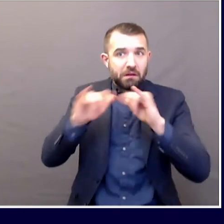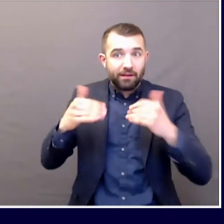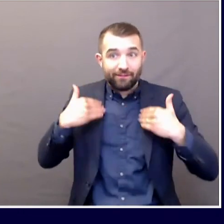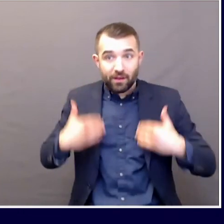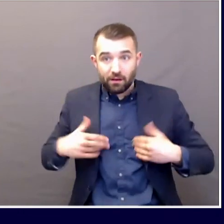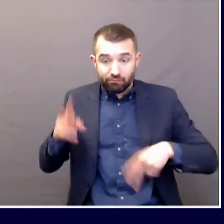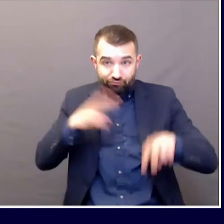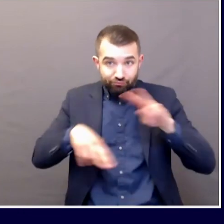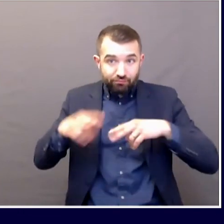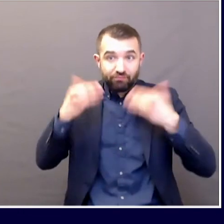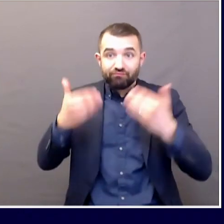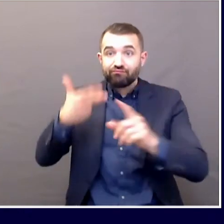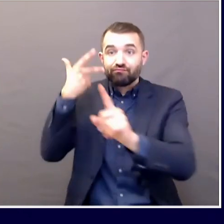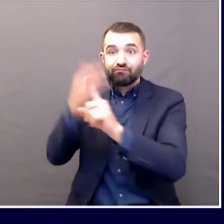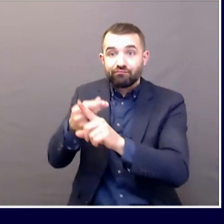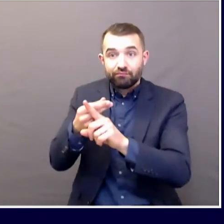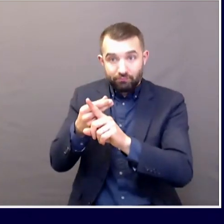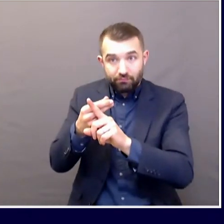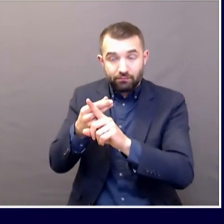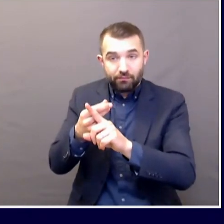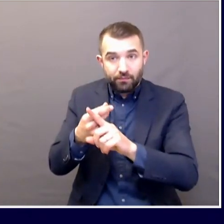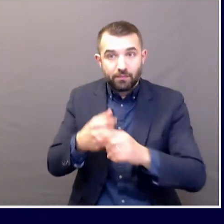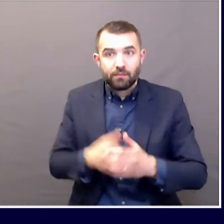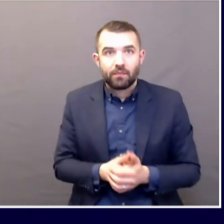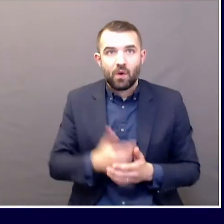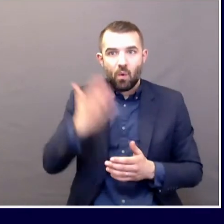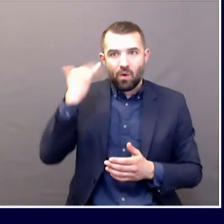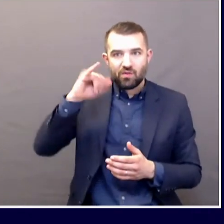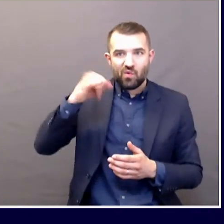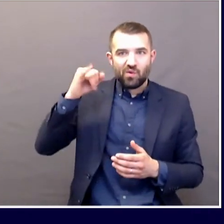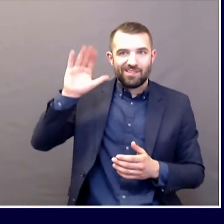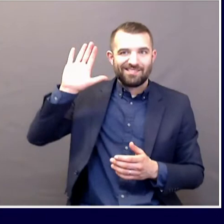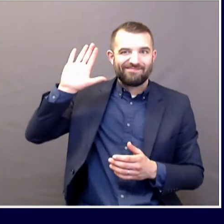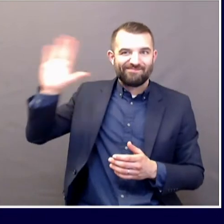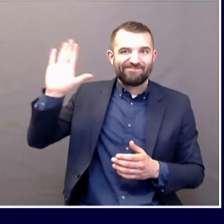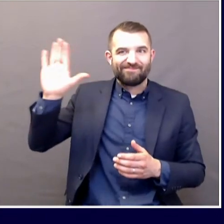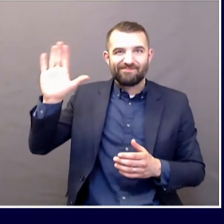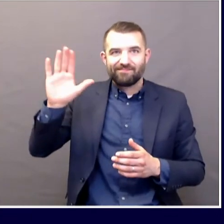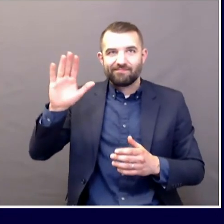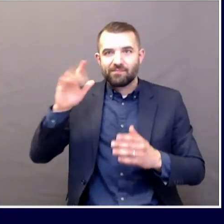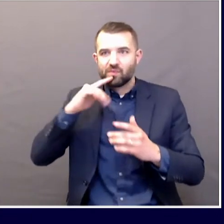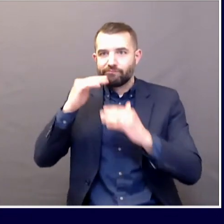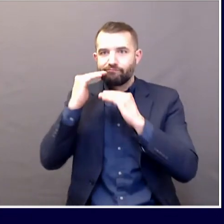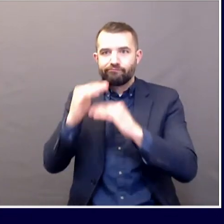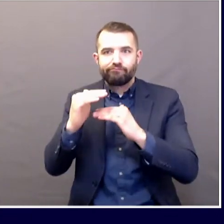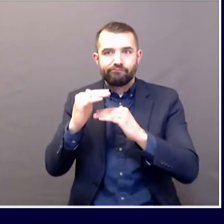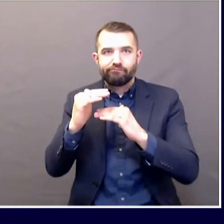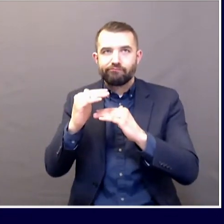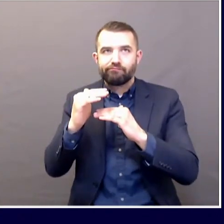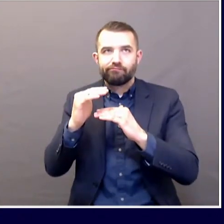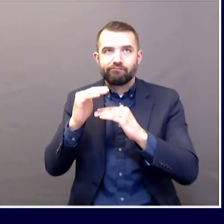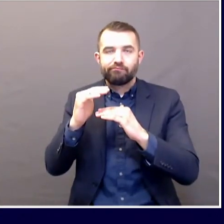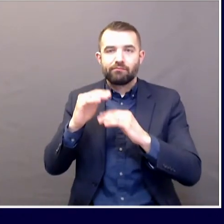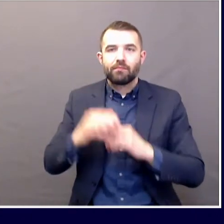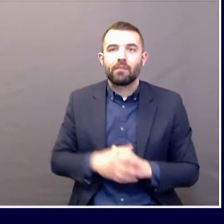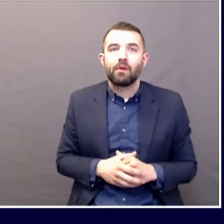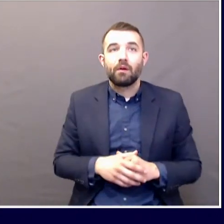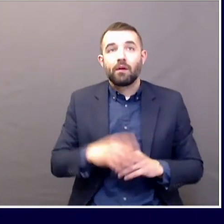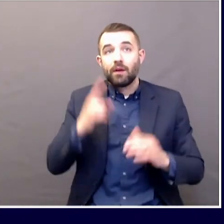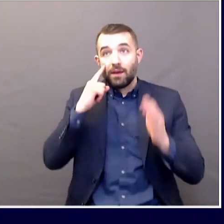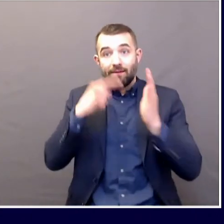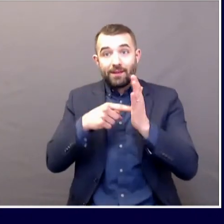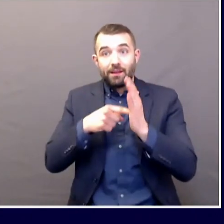of the J&J vaccine. As the supply increases of that vaccine, we can move further and further into those